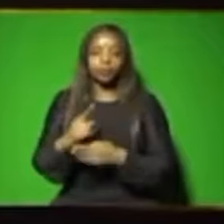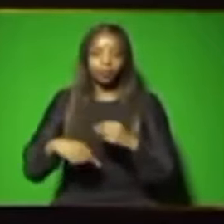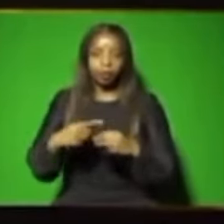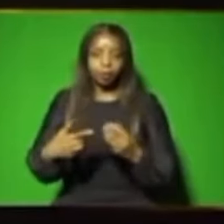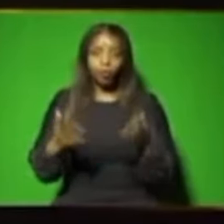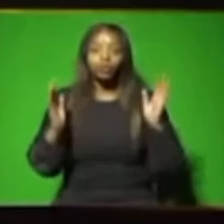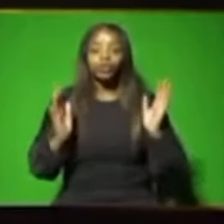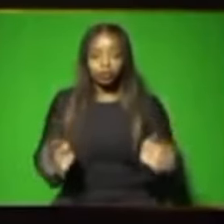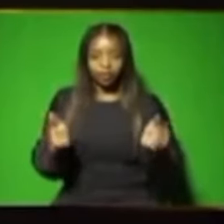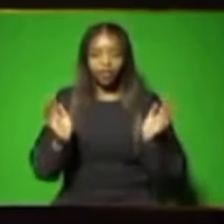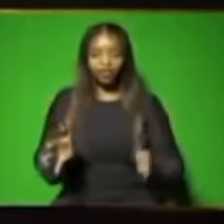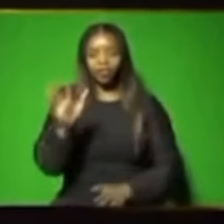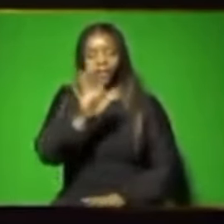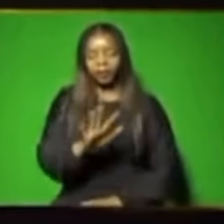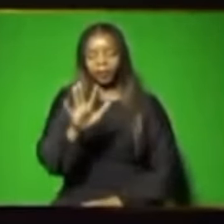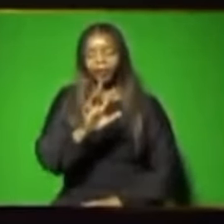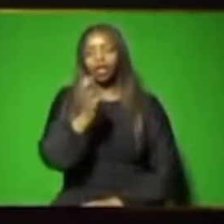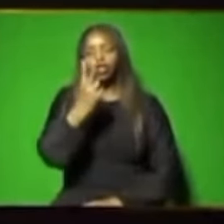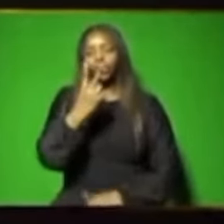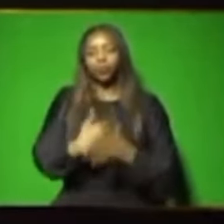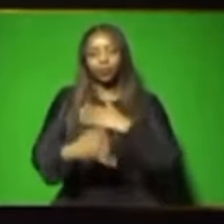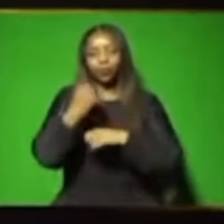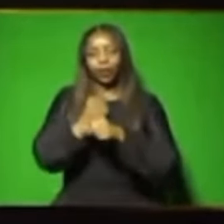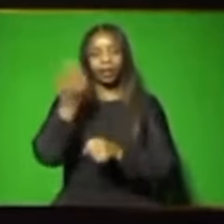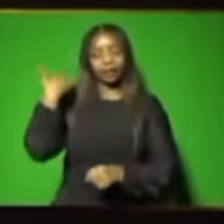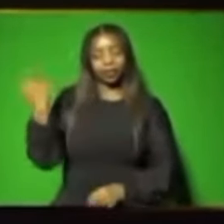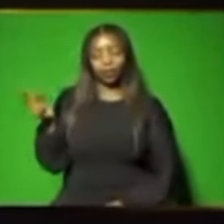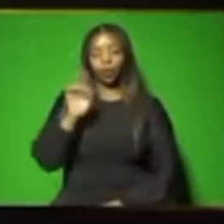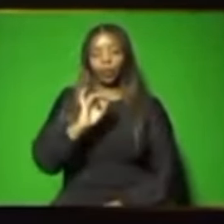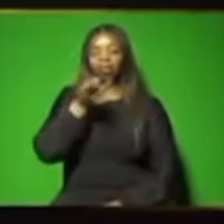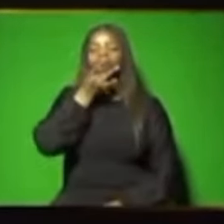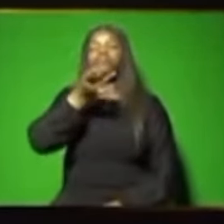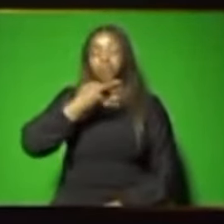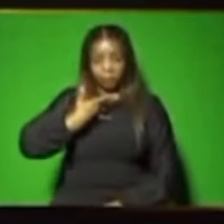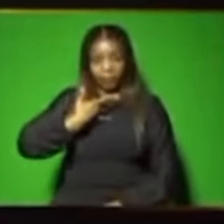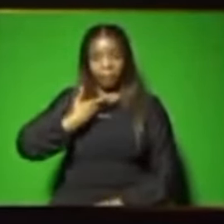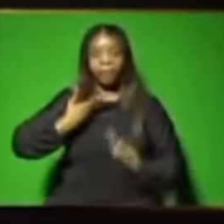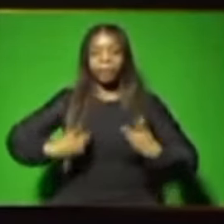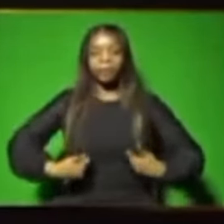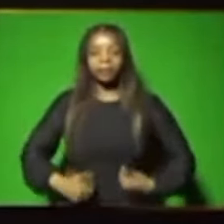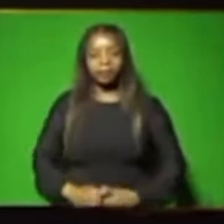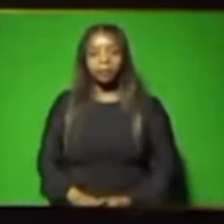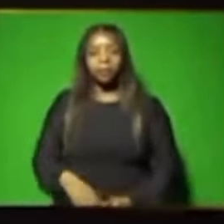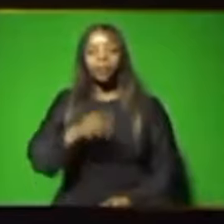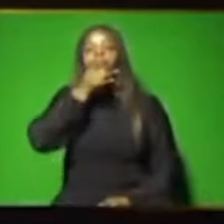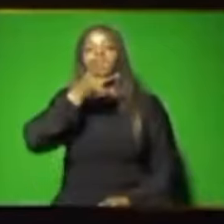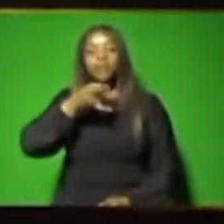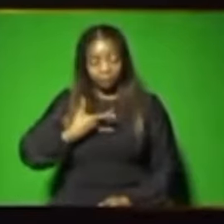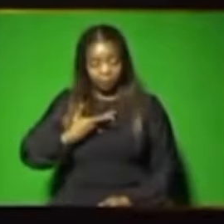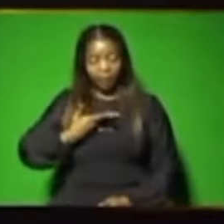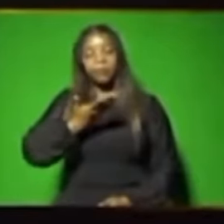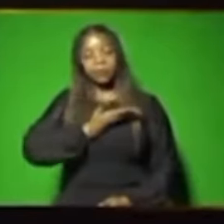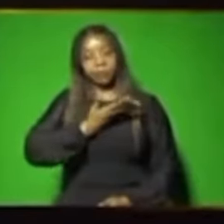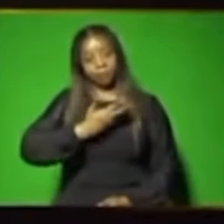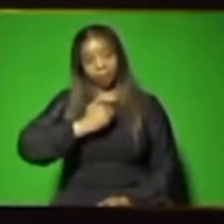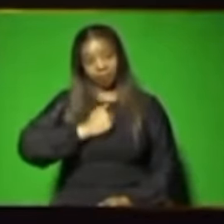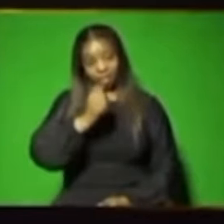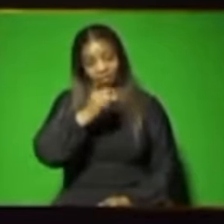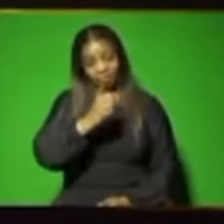mo some 2 years ago wa nroga. Wa roga papa wa ka.